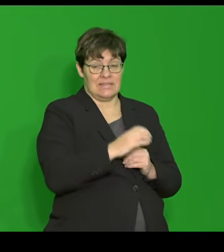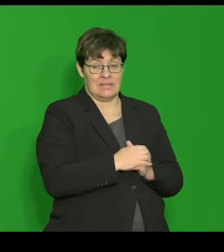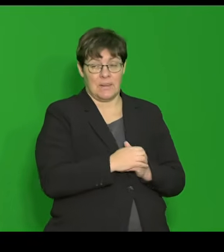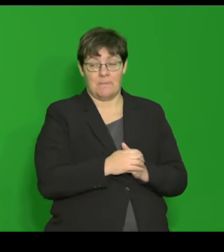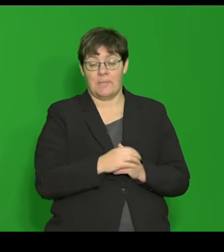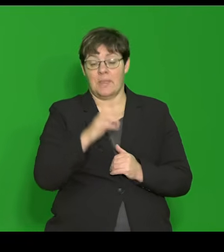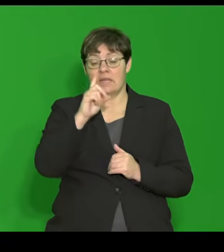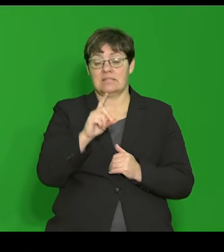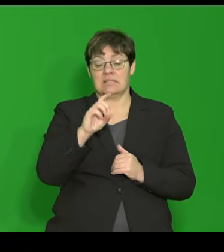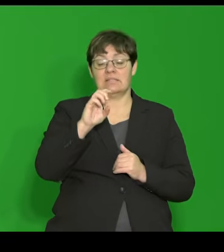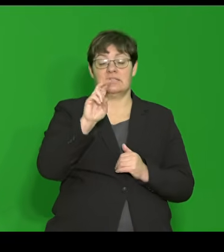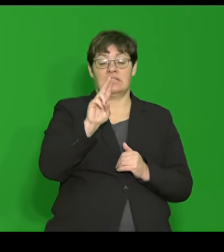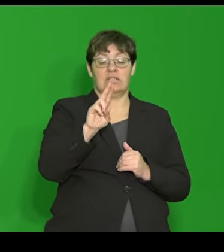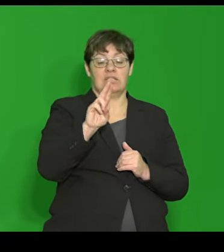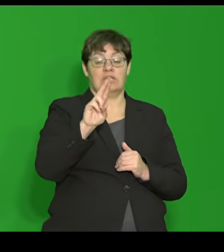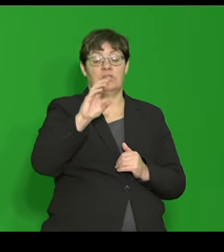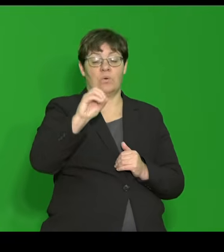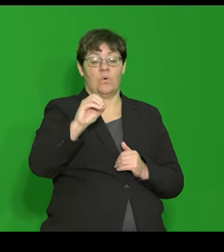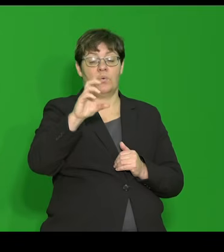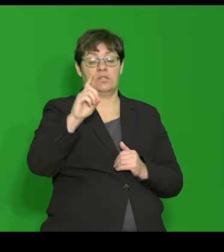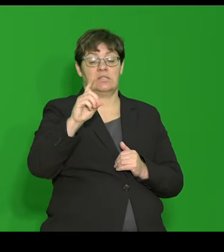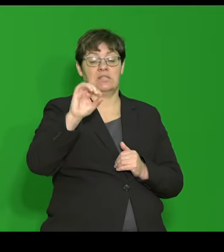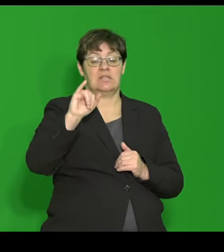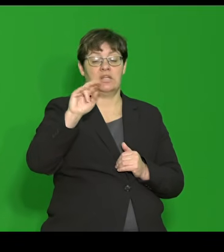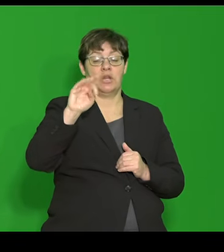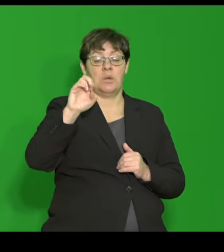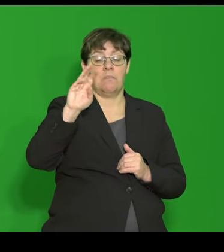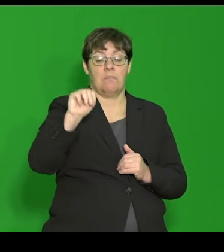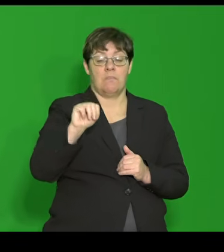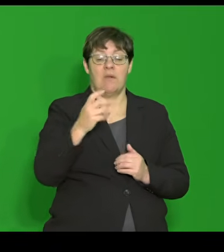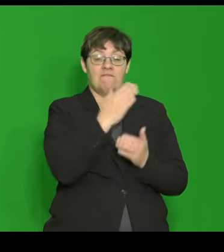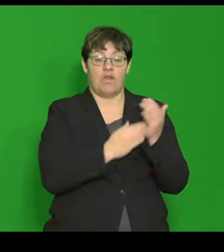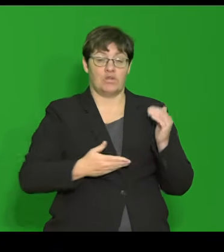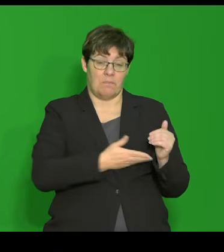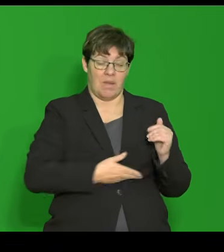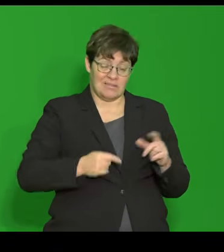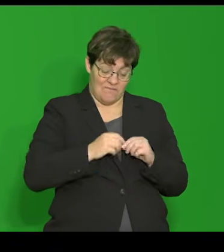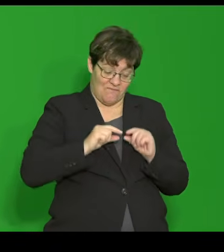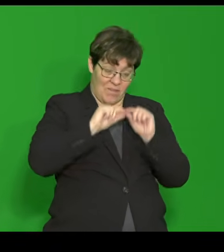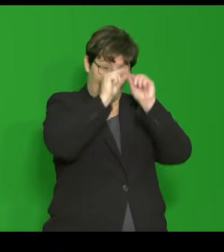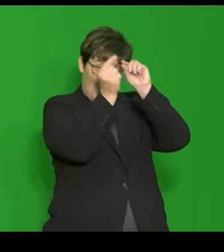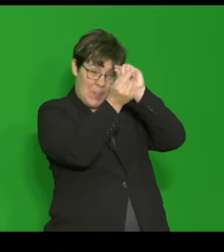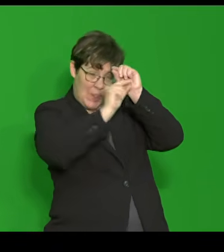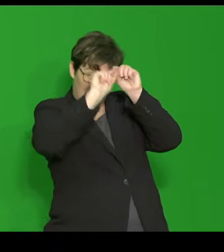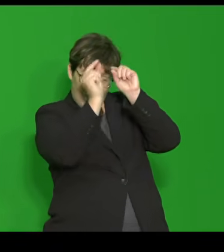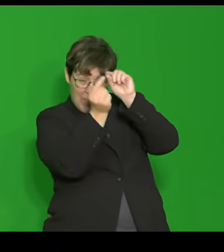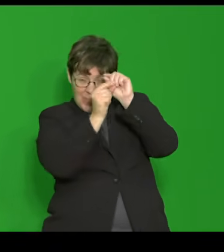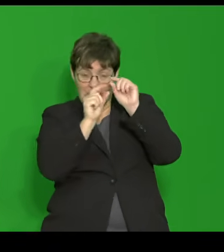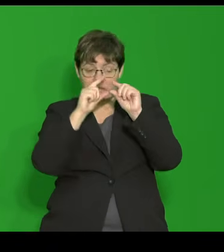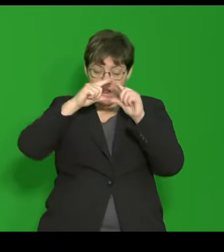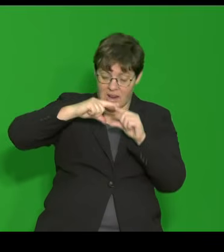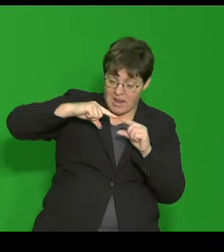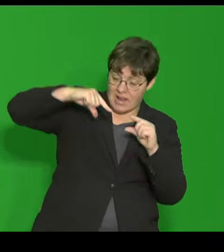part C, which is the duodenum. So it's the first part of the small intestine.